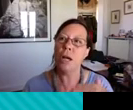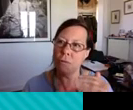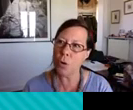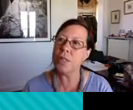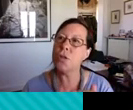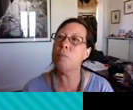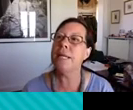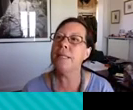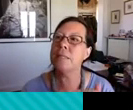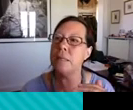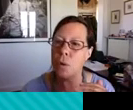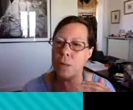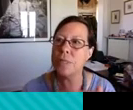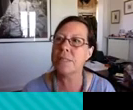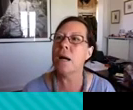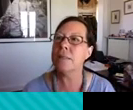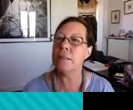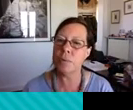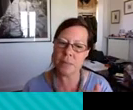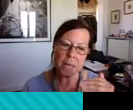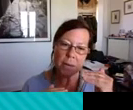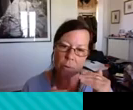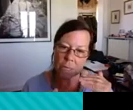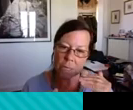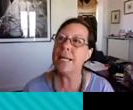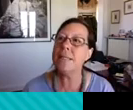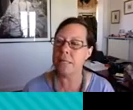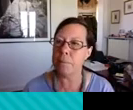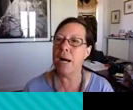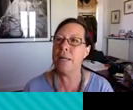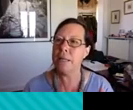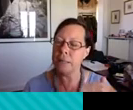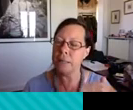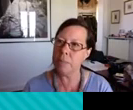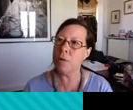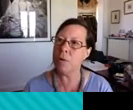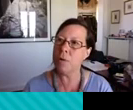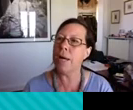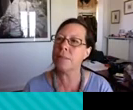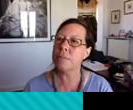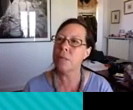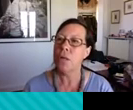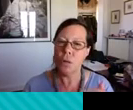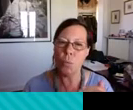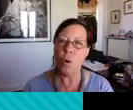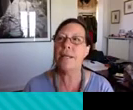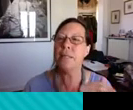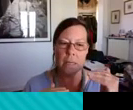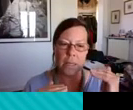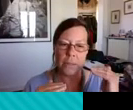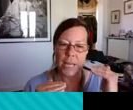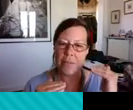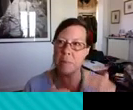about a vote that took place in Wisconsin that was contested by the Democrats, who